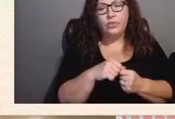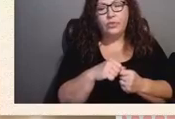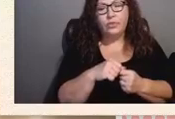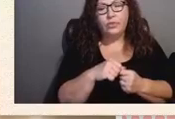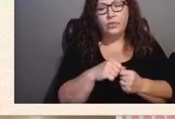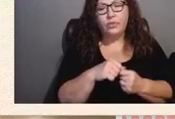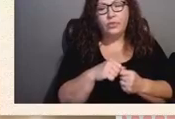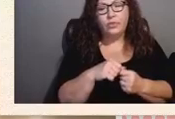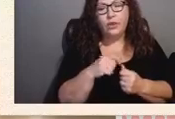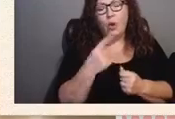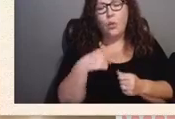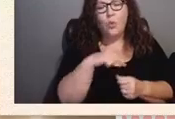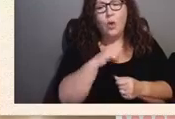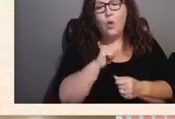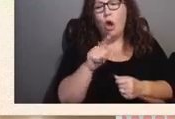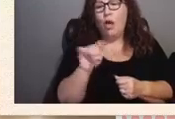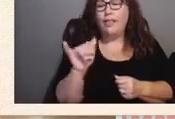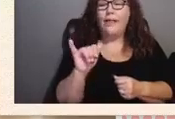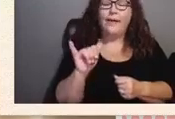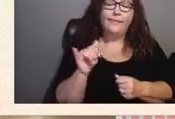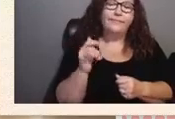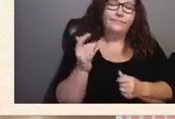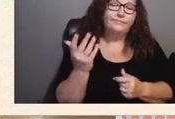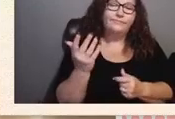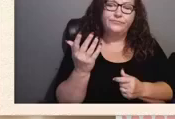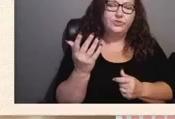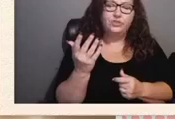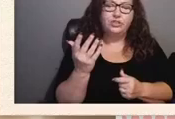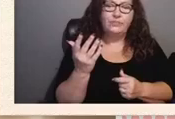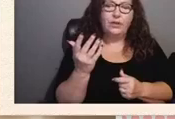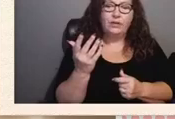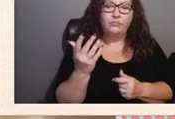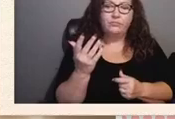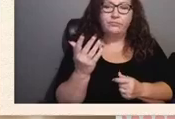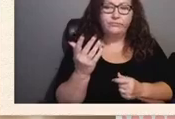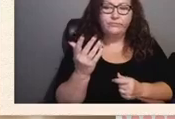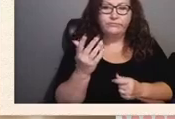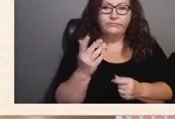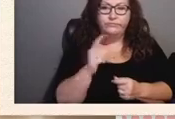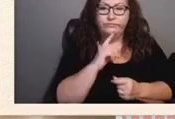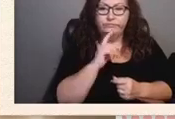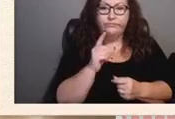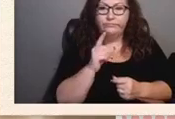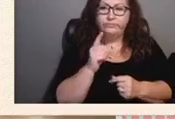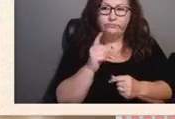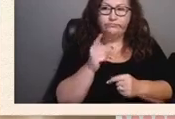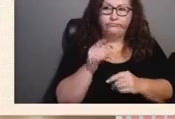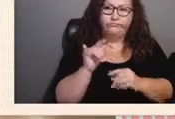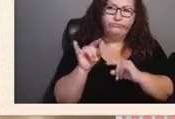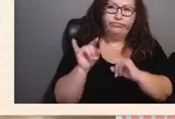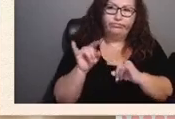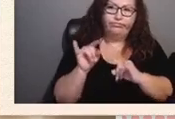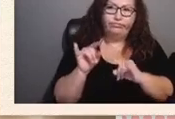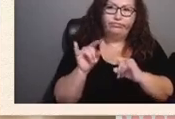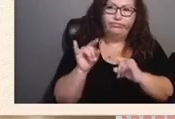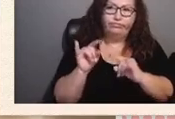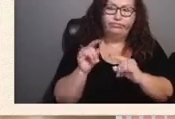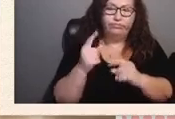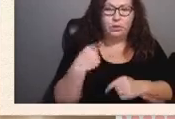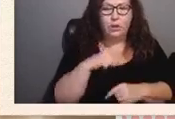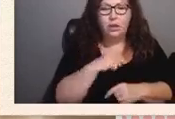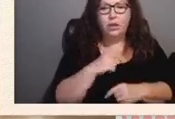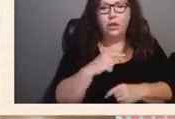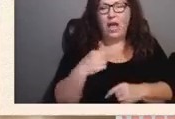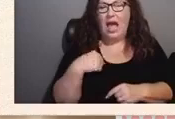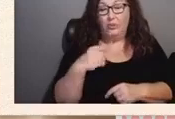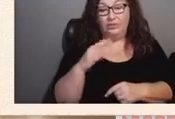were all like just being like onslaught with ridicule. It was when I was in 5th grade. I had